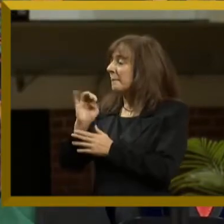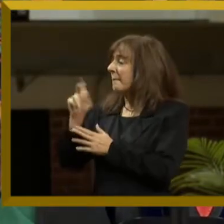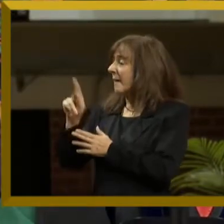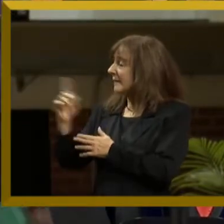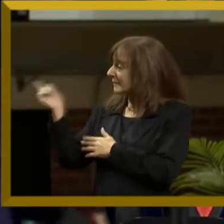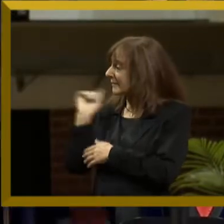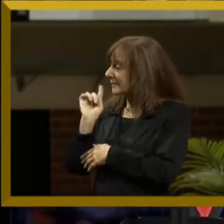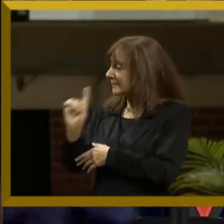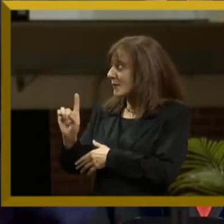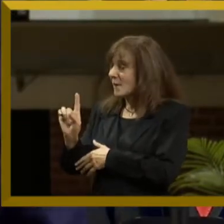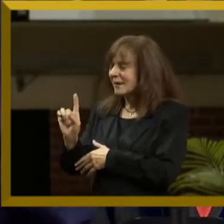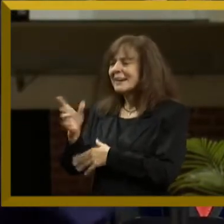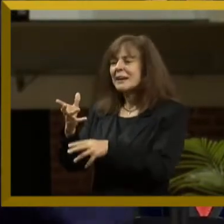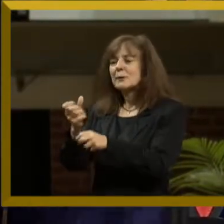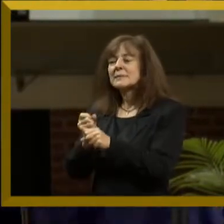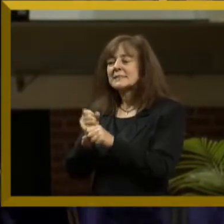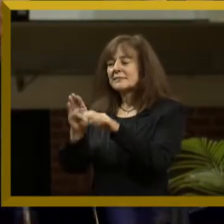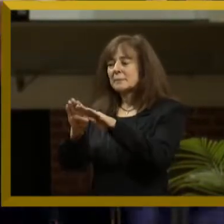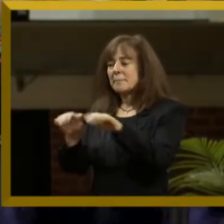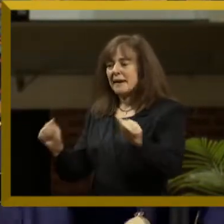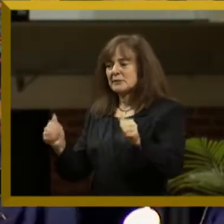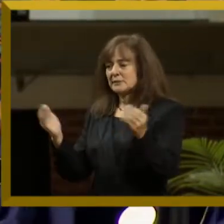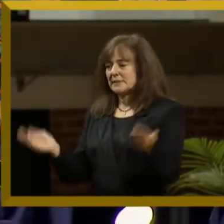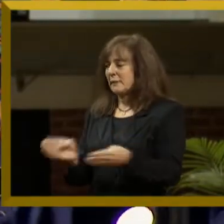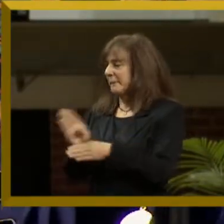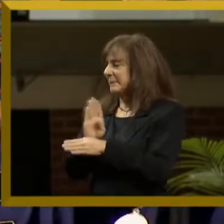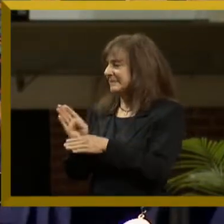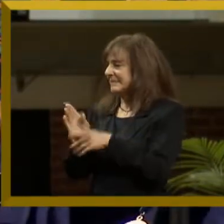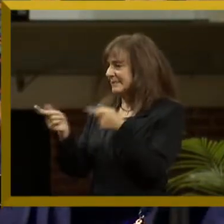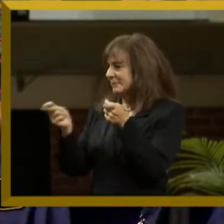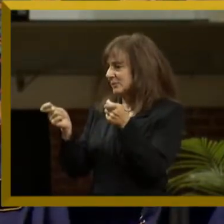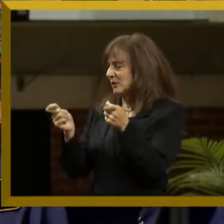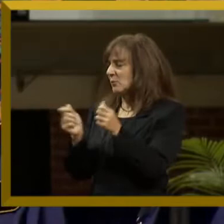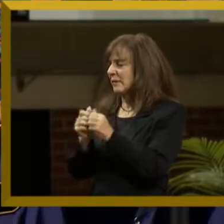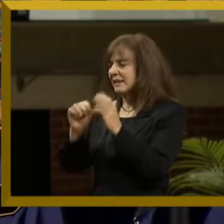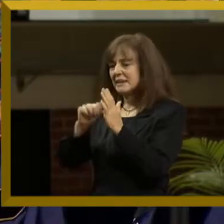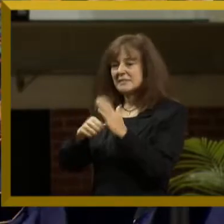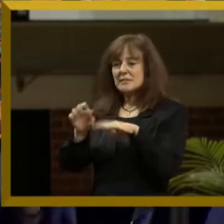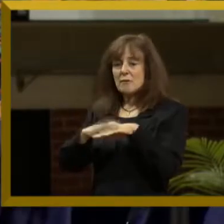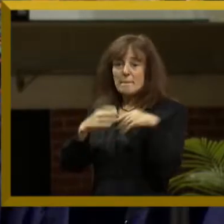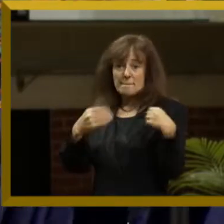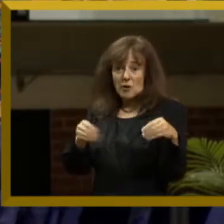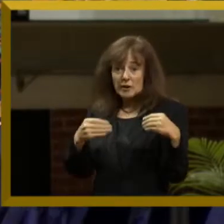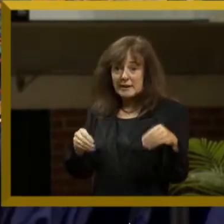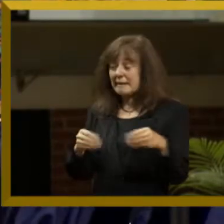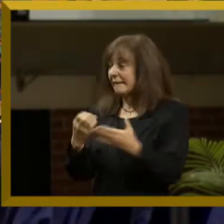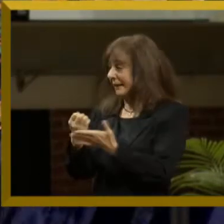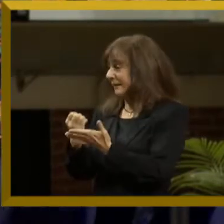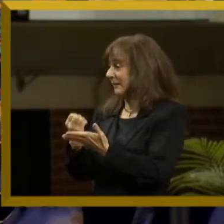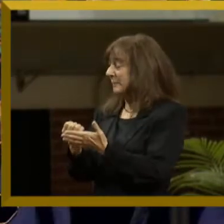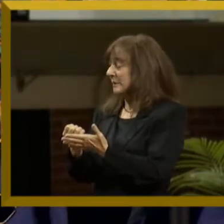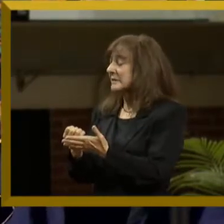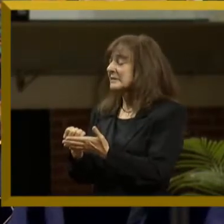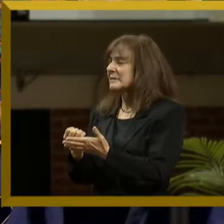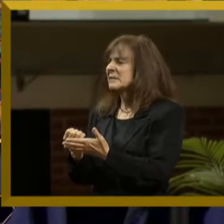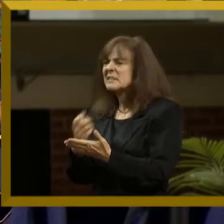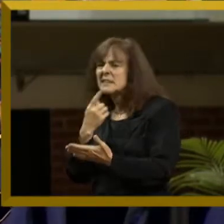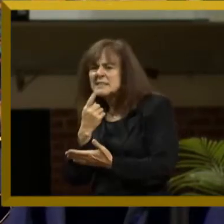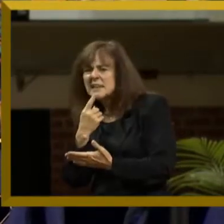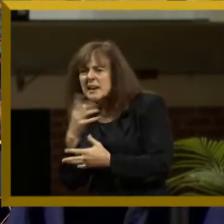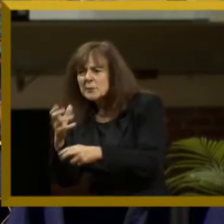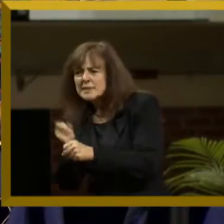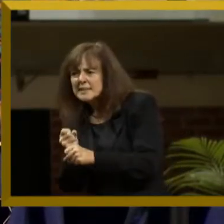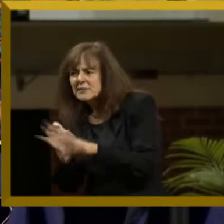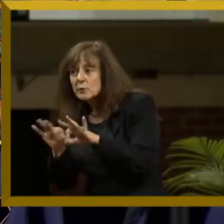come forward. Mike received his bachelor's degree in business administration with an emphasis on marketing and economics. Did I mention he